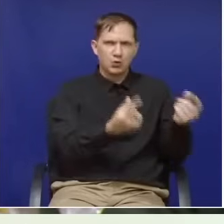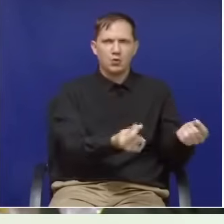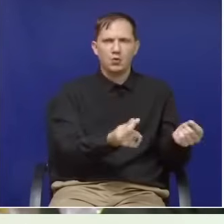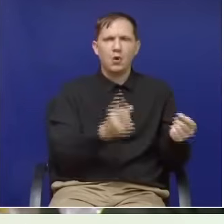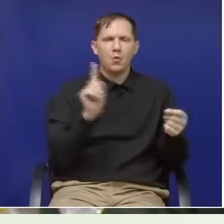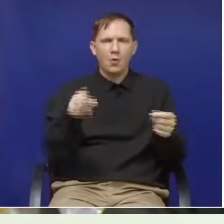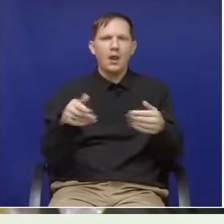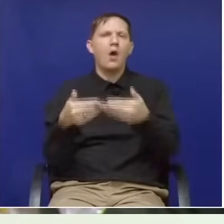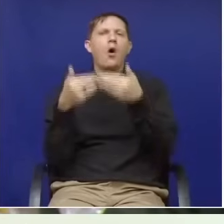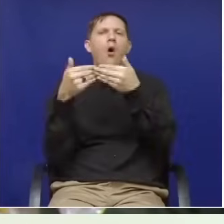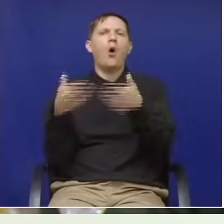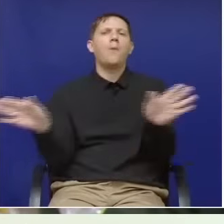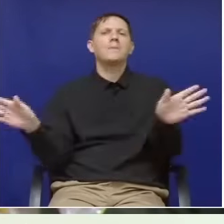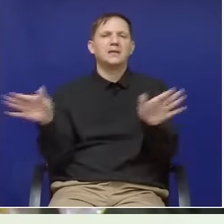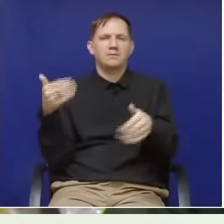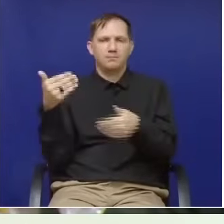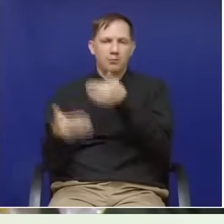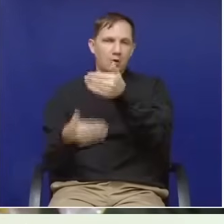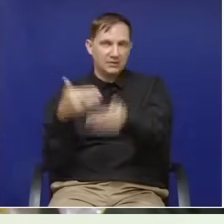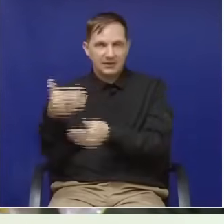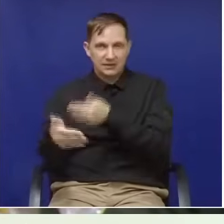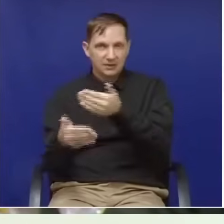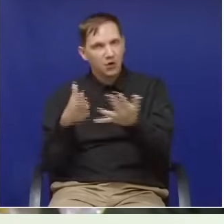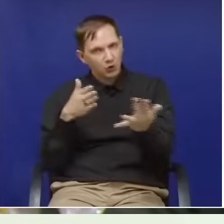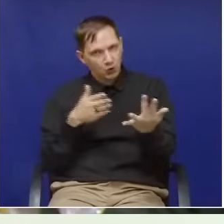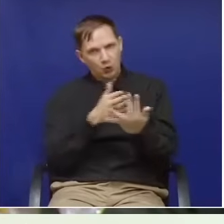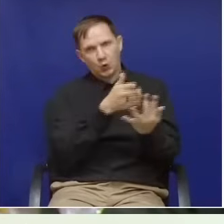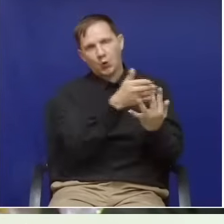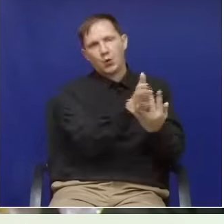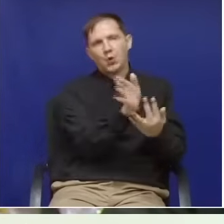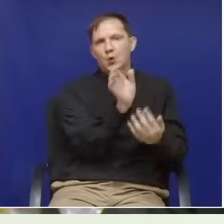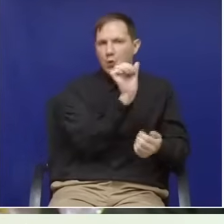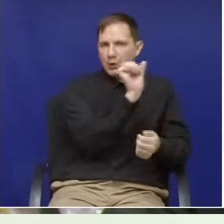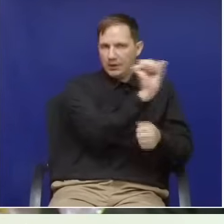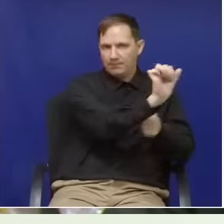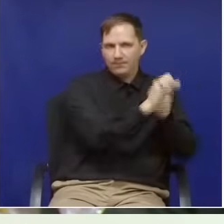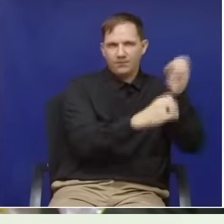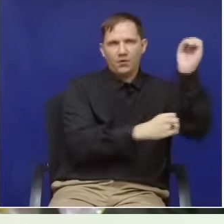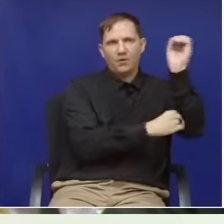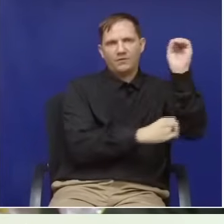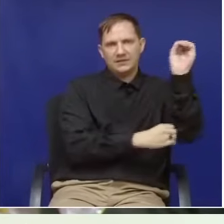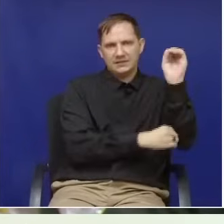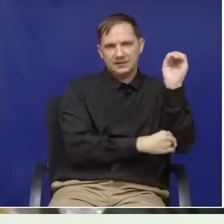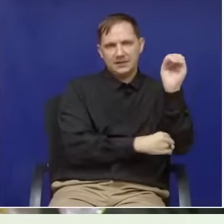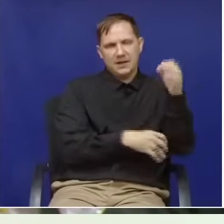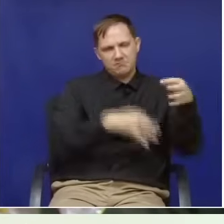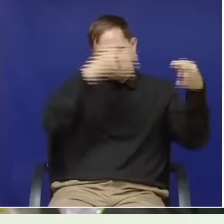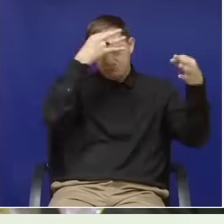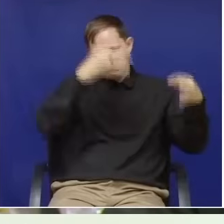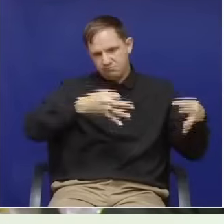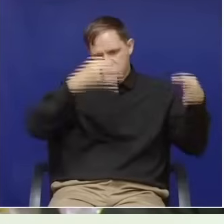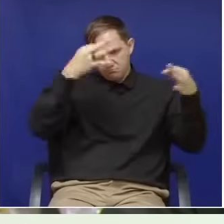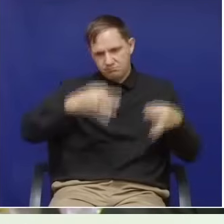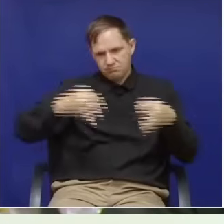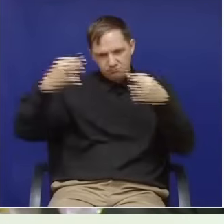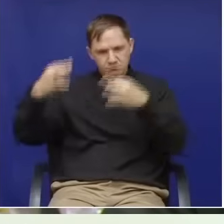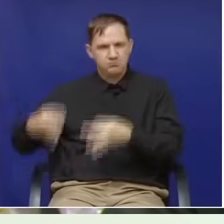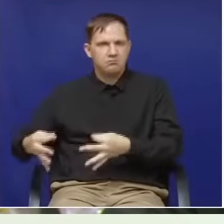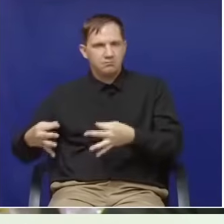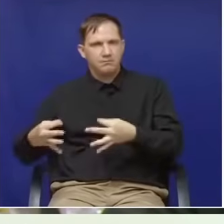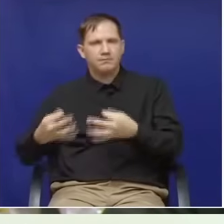open process through his office and make the necessary decisions on what needs to be